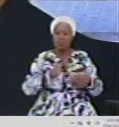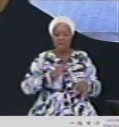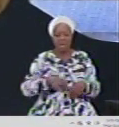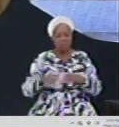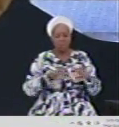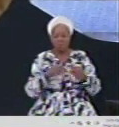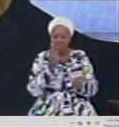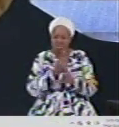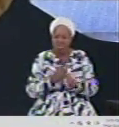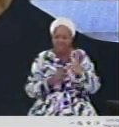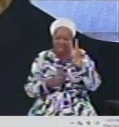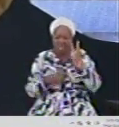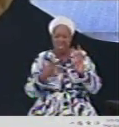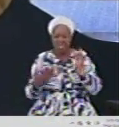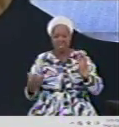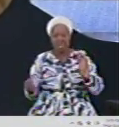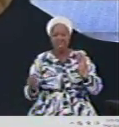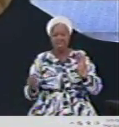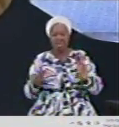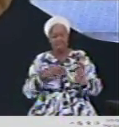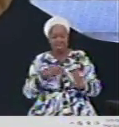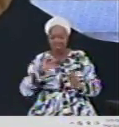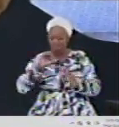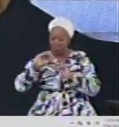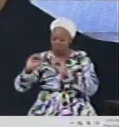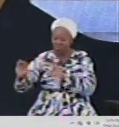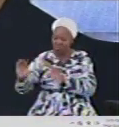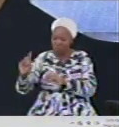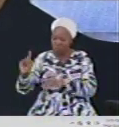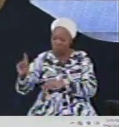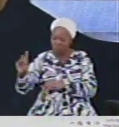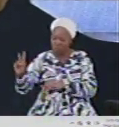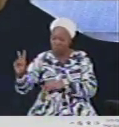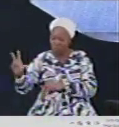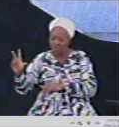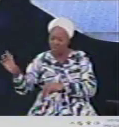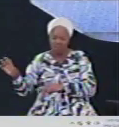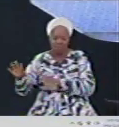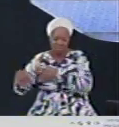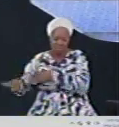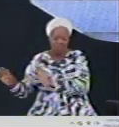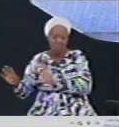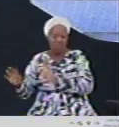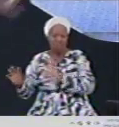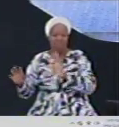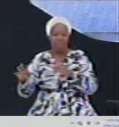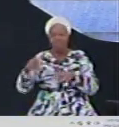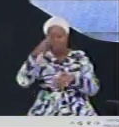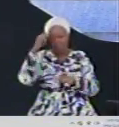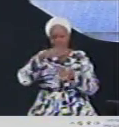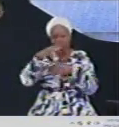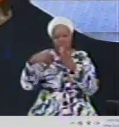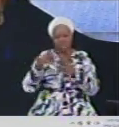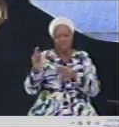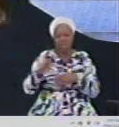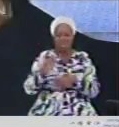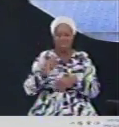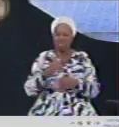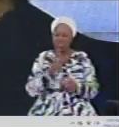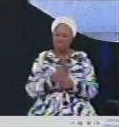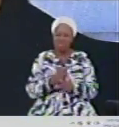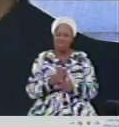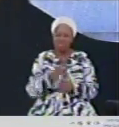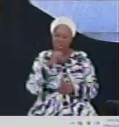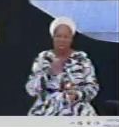6 things, I drop 1, 2, 3, 4. Because much of those things, if they had been like